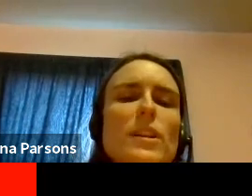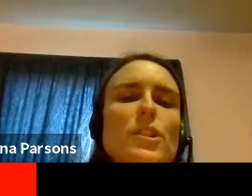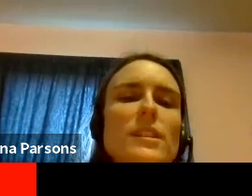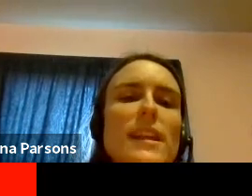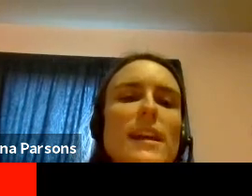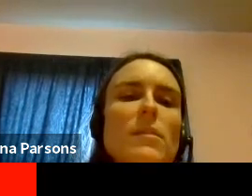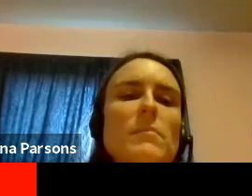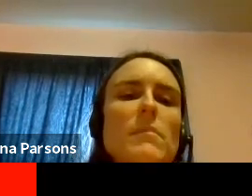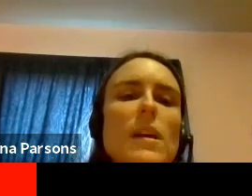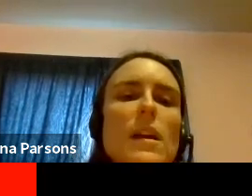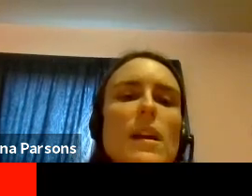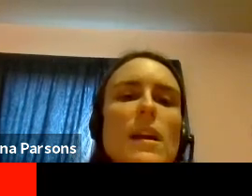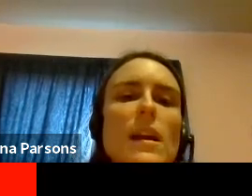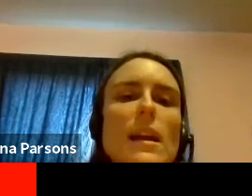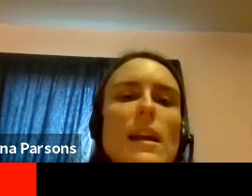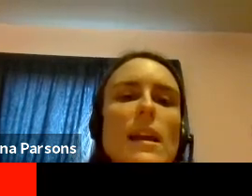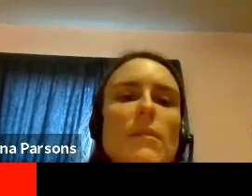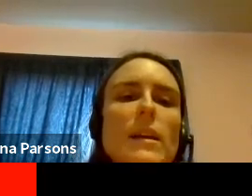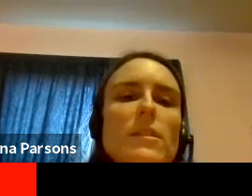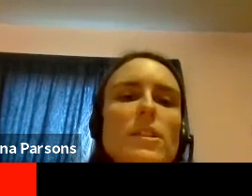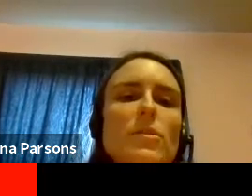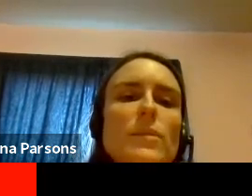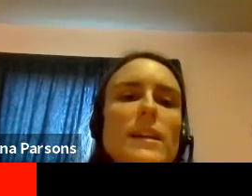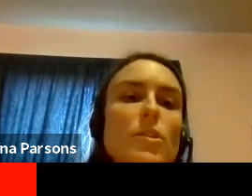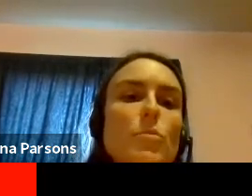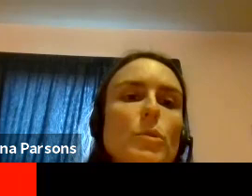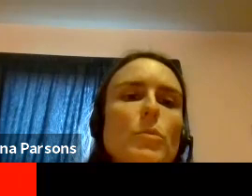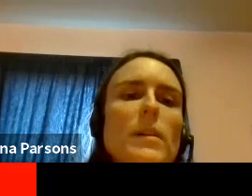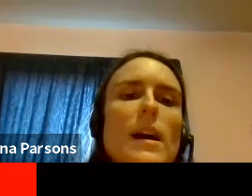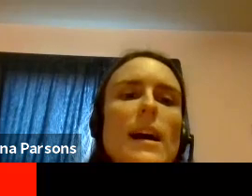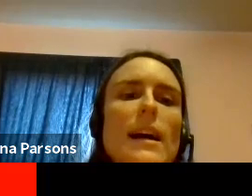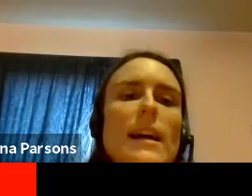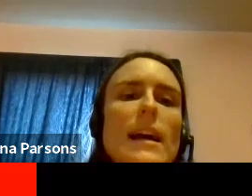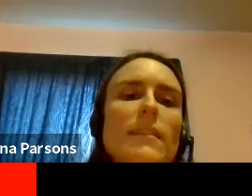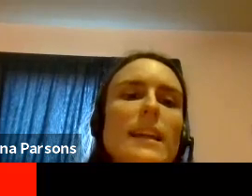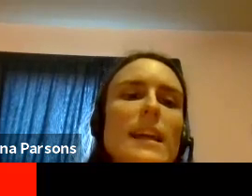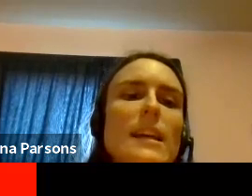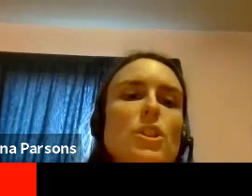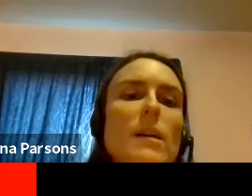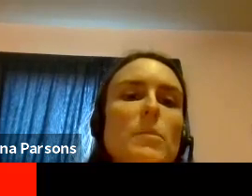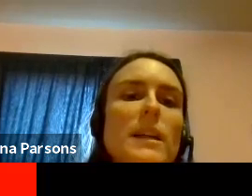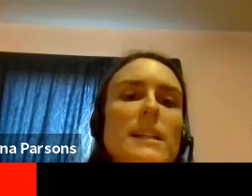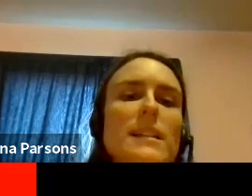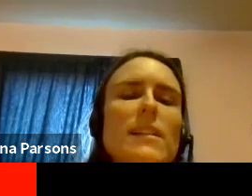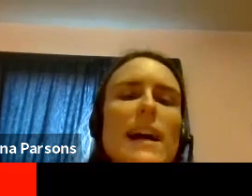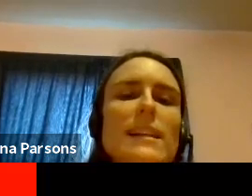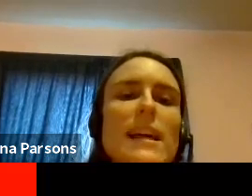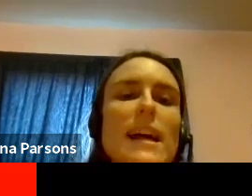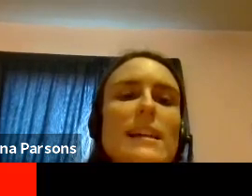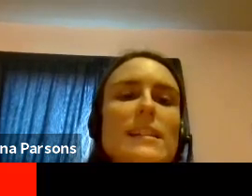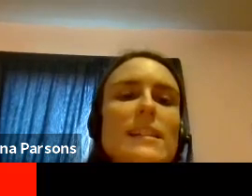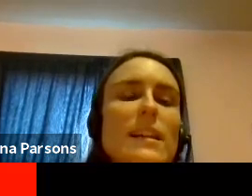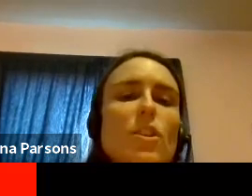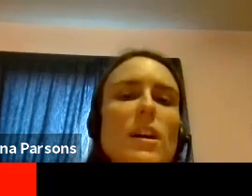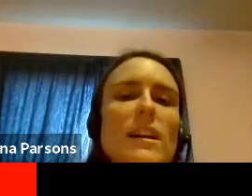practice questions there. And we also do it in a group. I lead a job readiness class